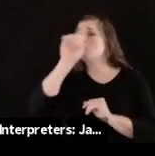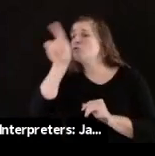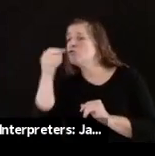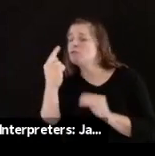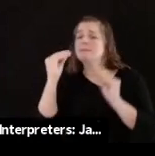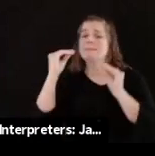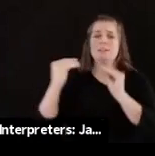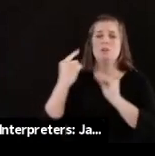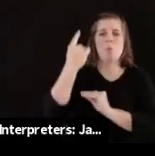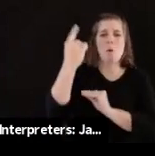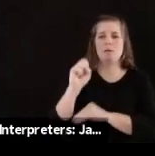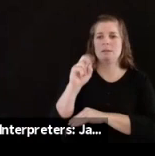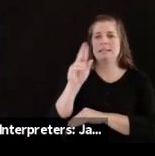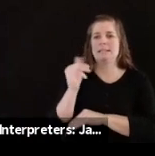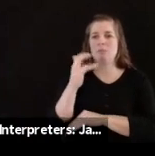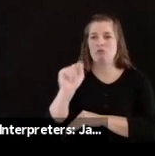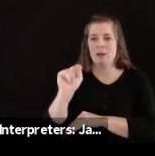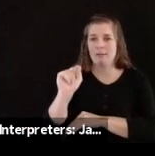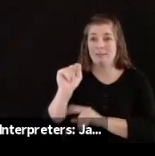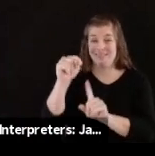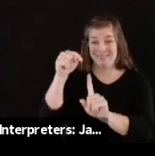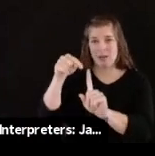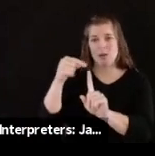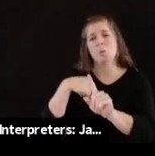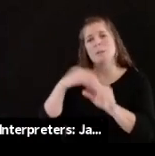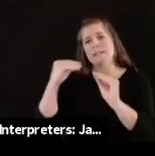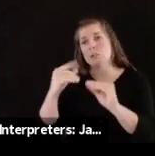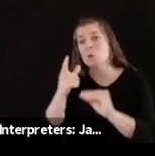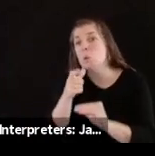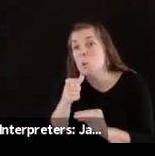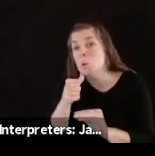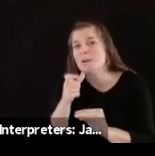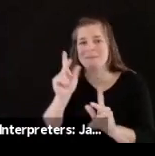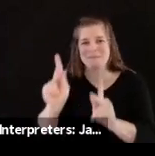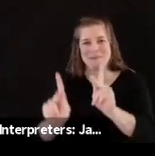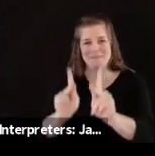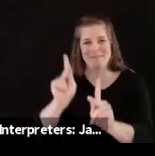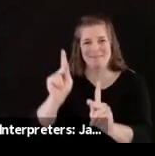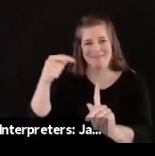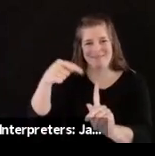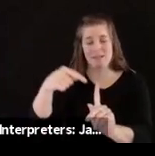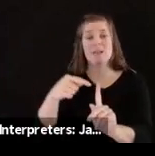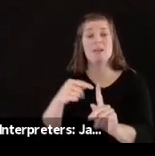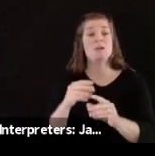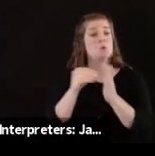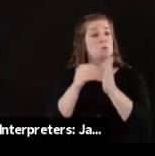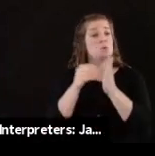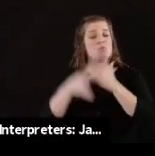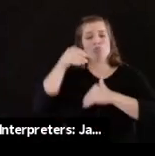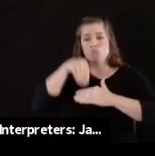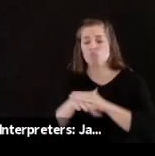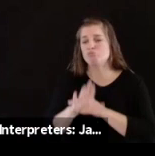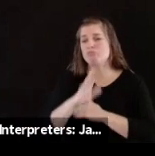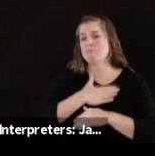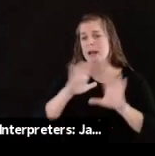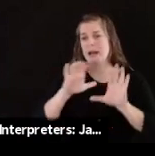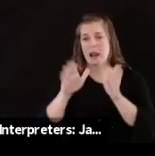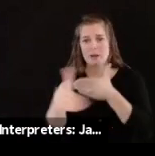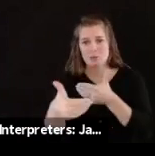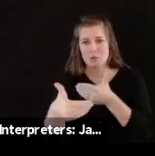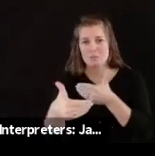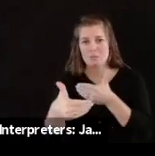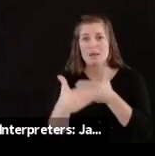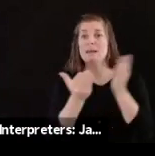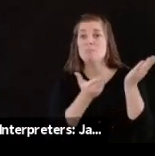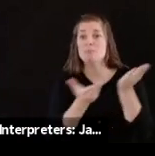subjects, we teach people. When our students walk into our classrooms, they bring their identities with